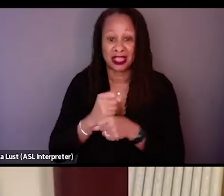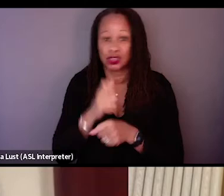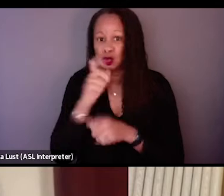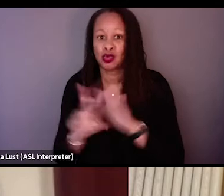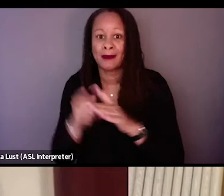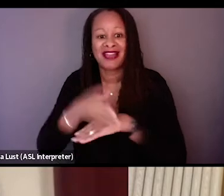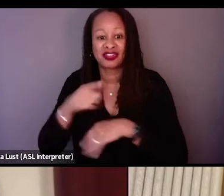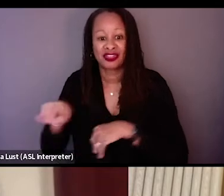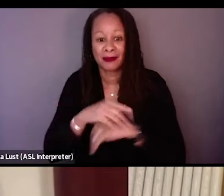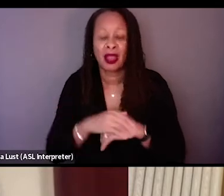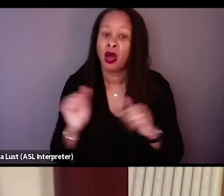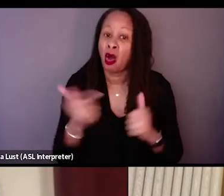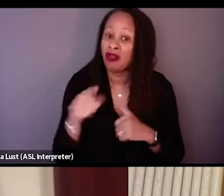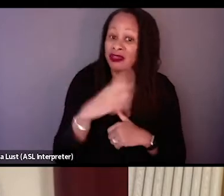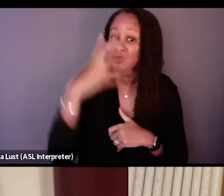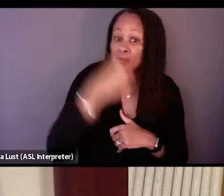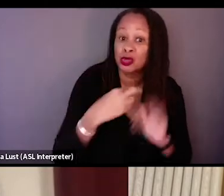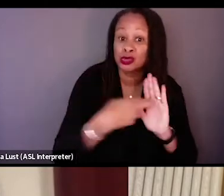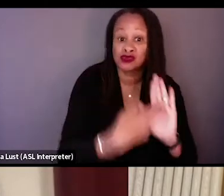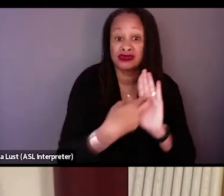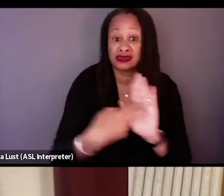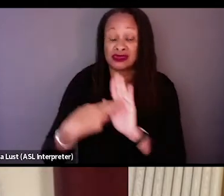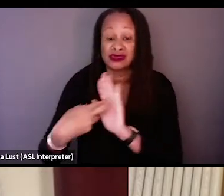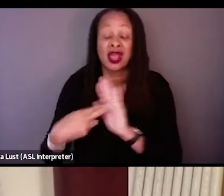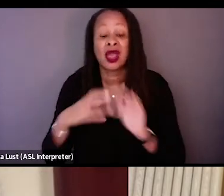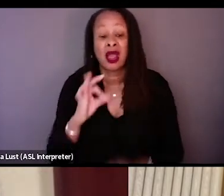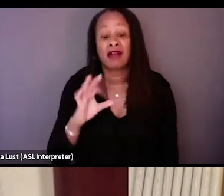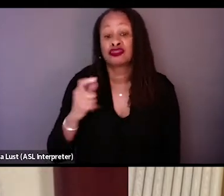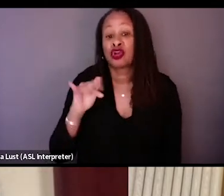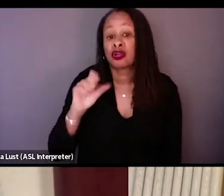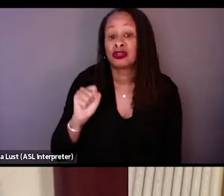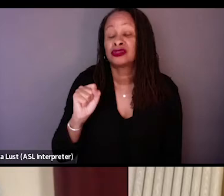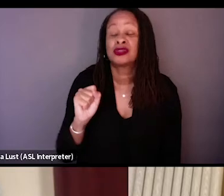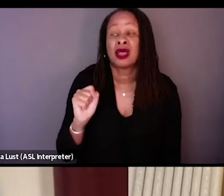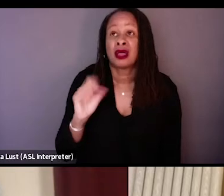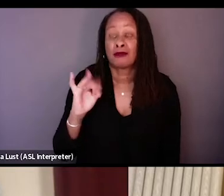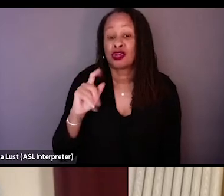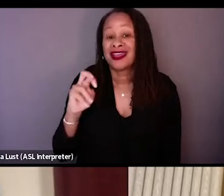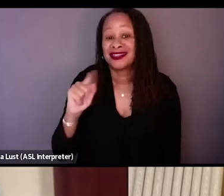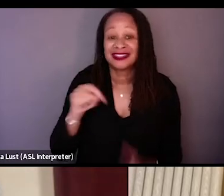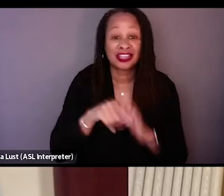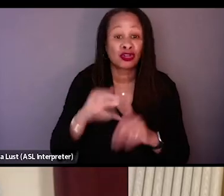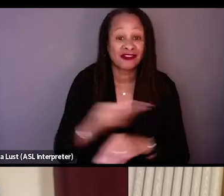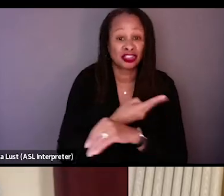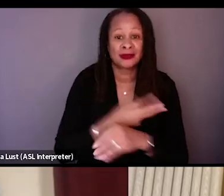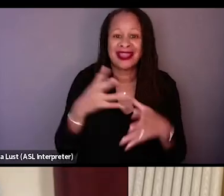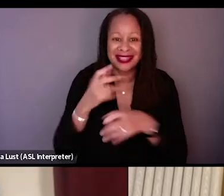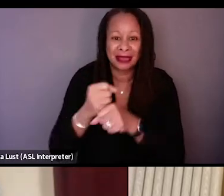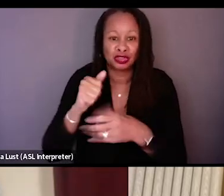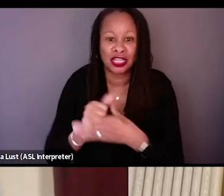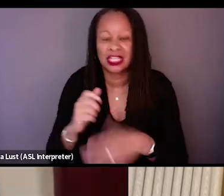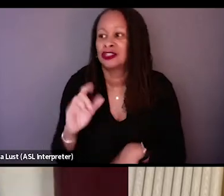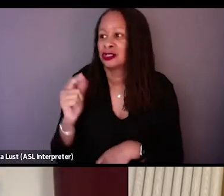them. All of those beautiful representations of Charles Burnett's Killer of Sheep, captured in George Washington, captured